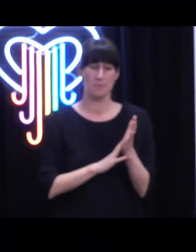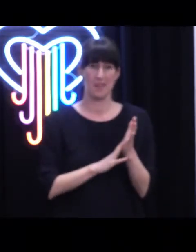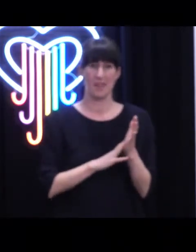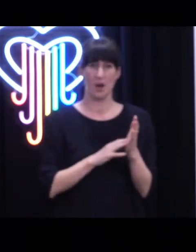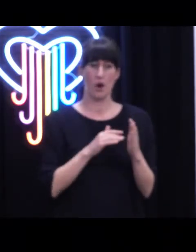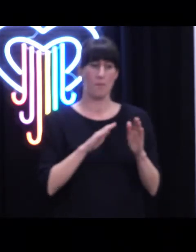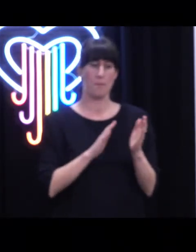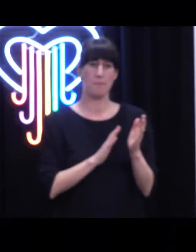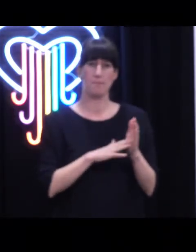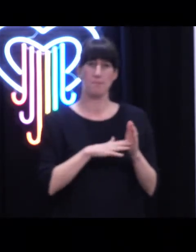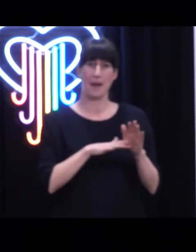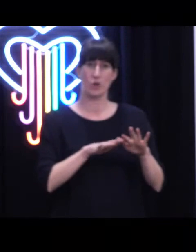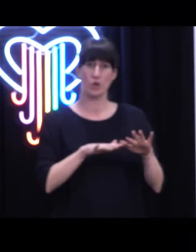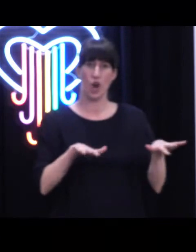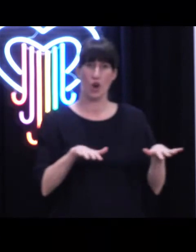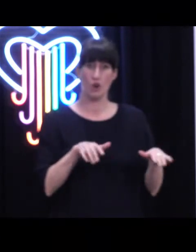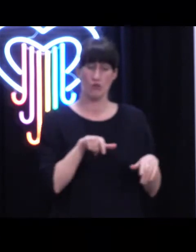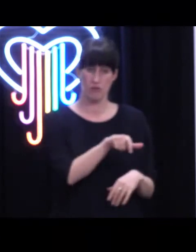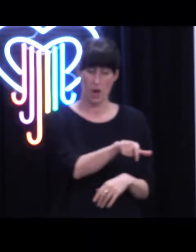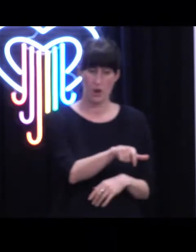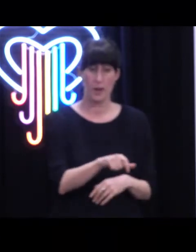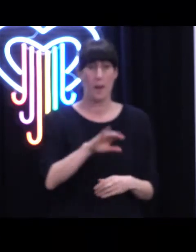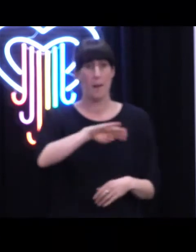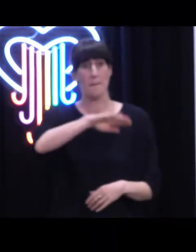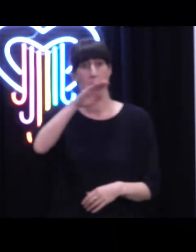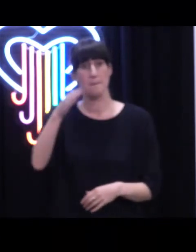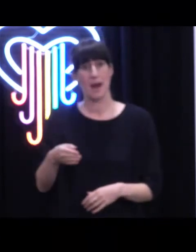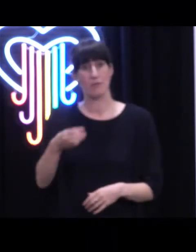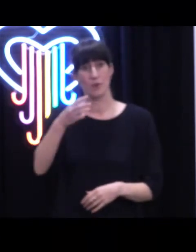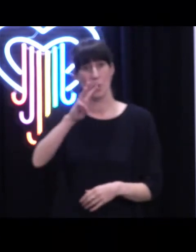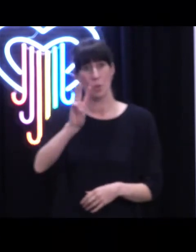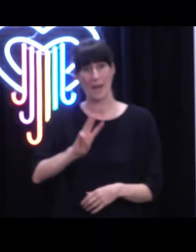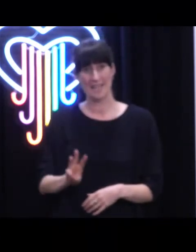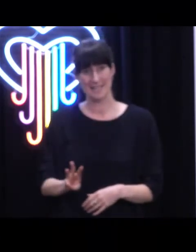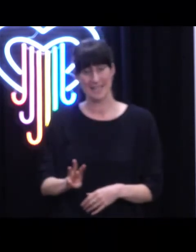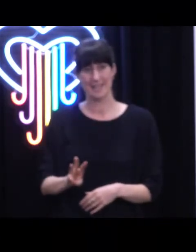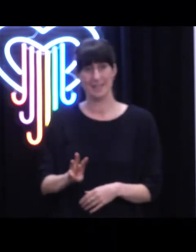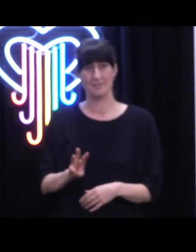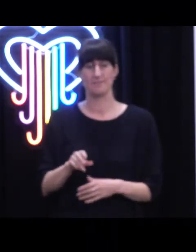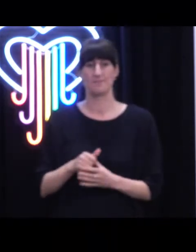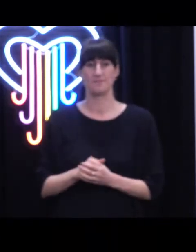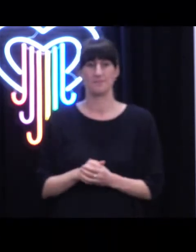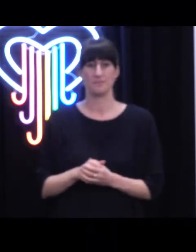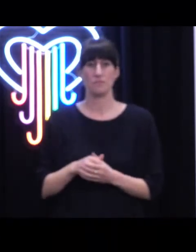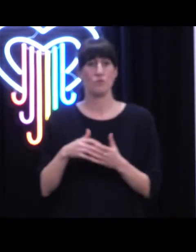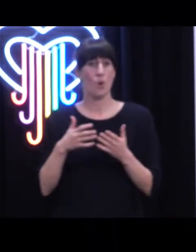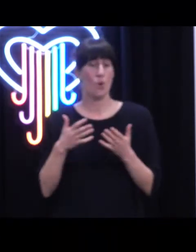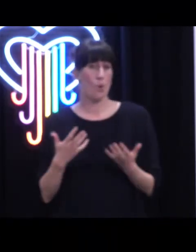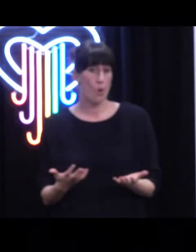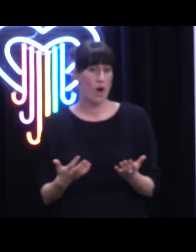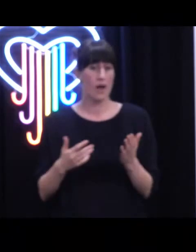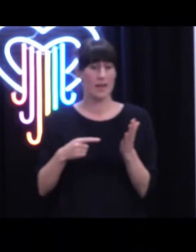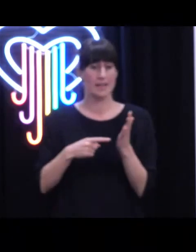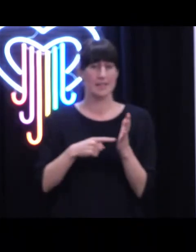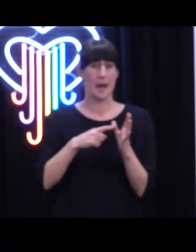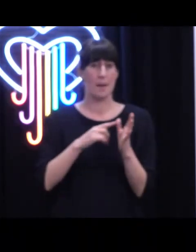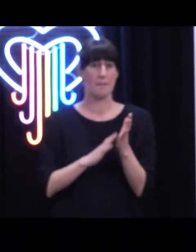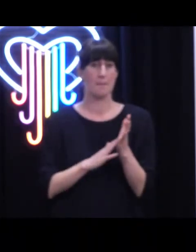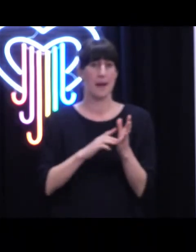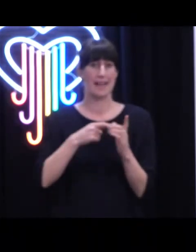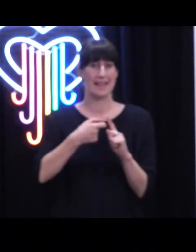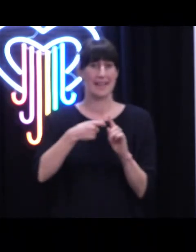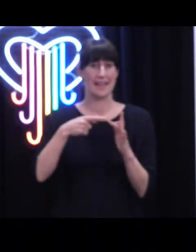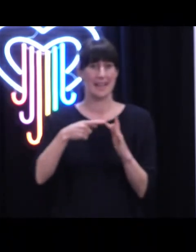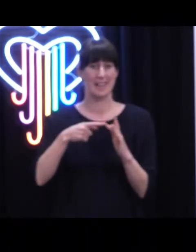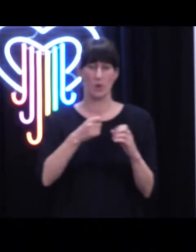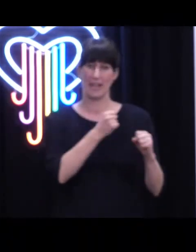382 Manukau Road, the Mount Wellington Vaccination Centre on Leonard Road, Mount Wellington, or the Tamaki Glenis Vaccination